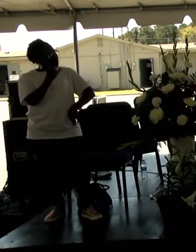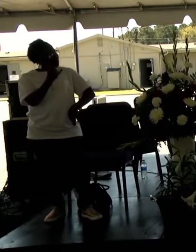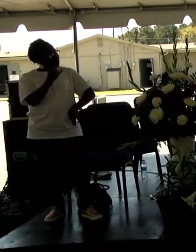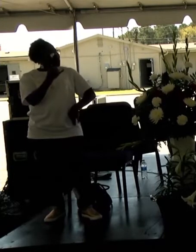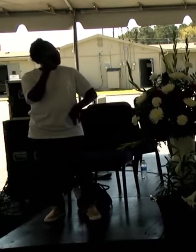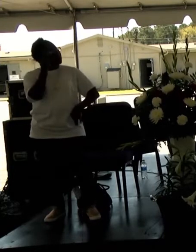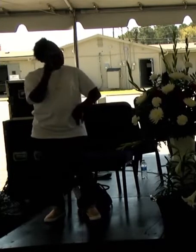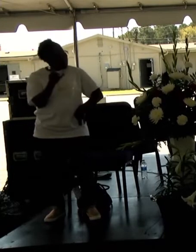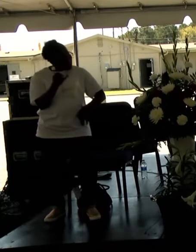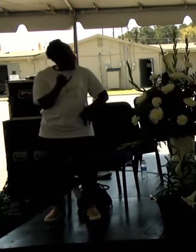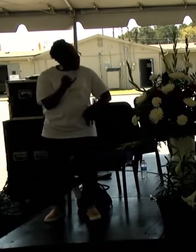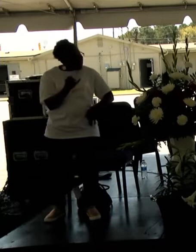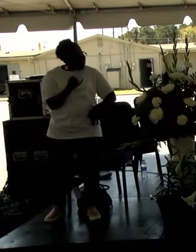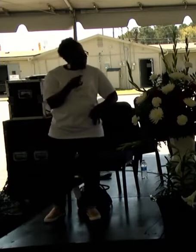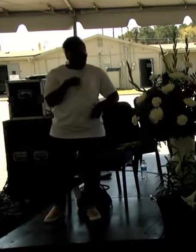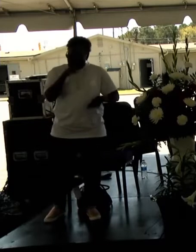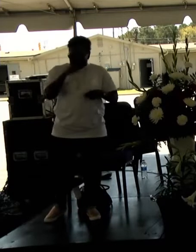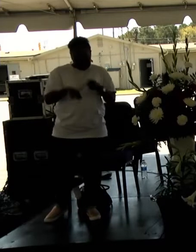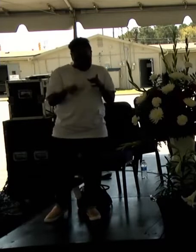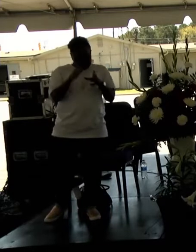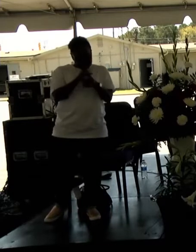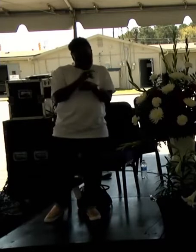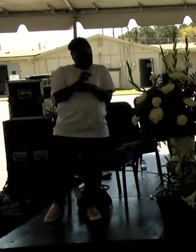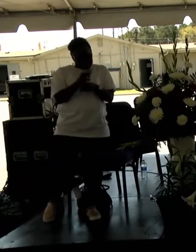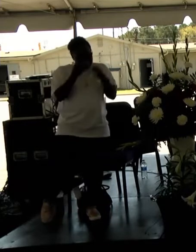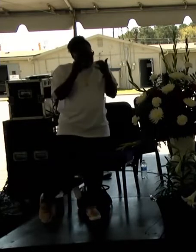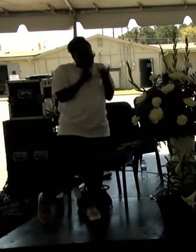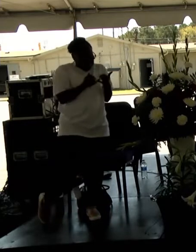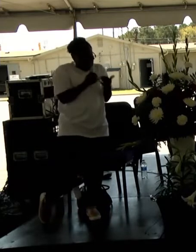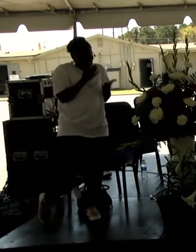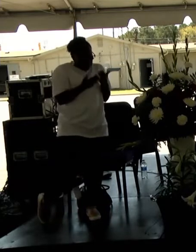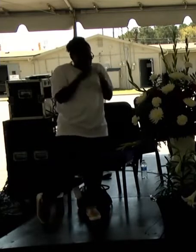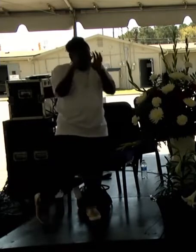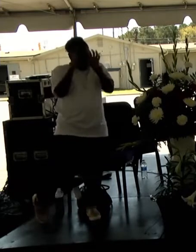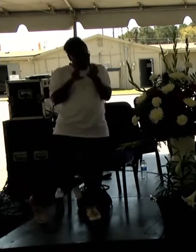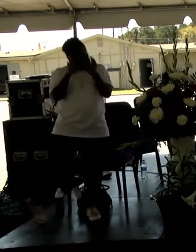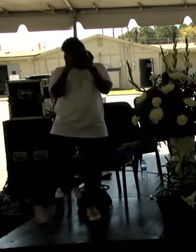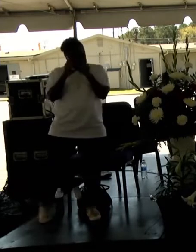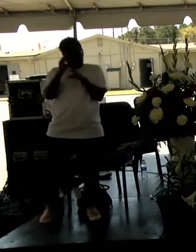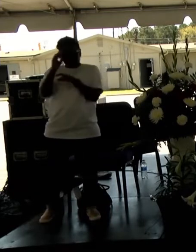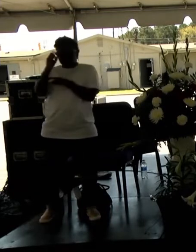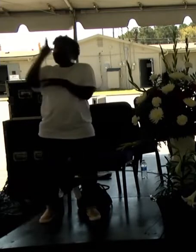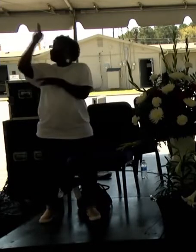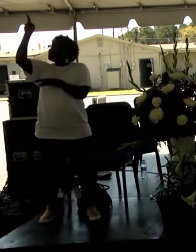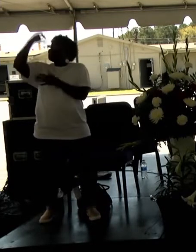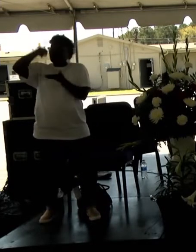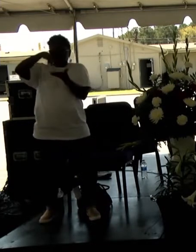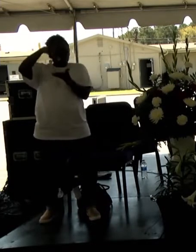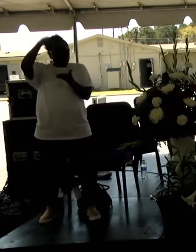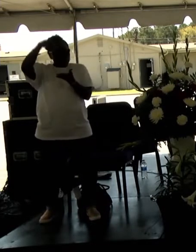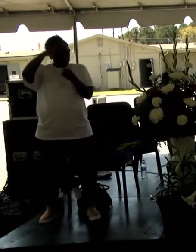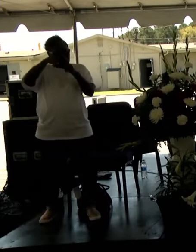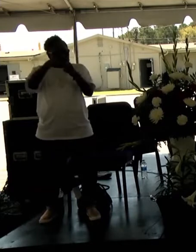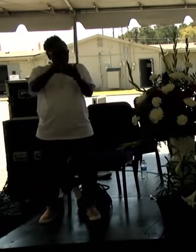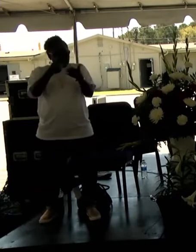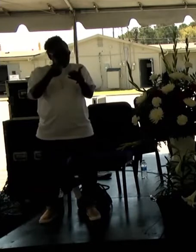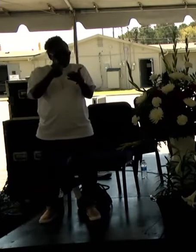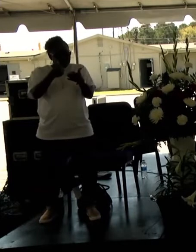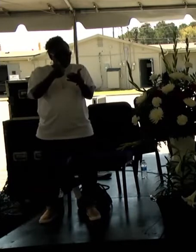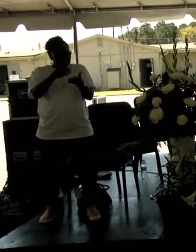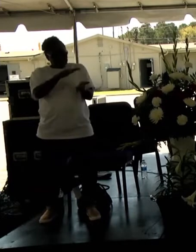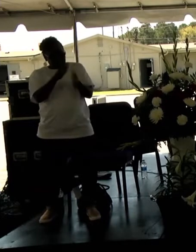an inconceivable inability, it now becomes a possibility because of his resurrection. But because before